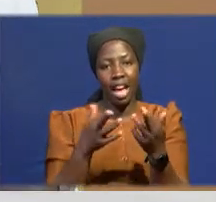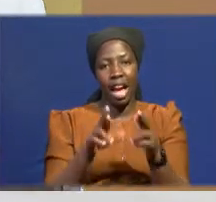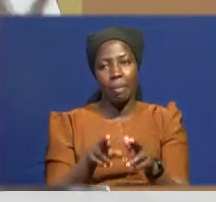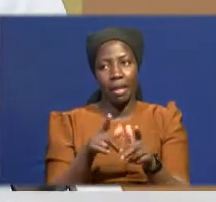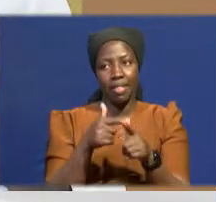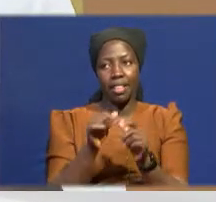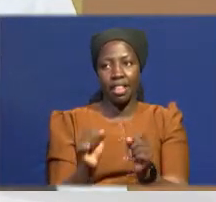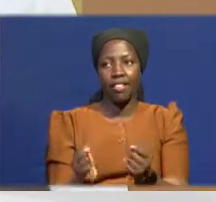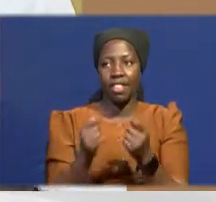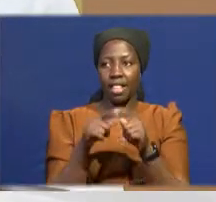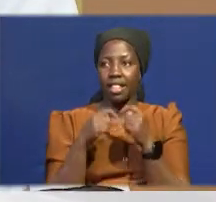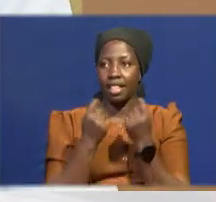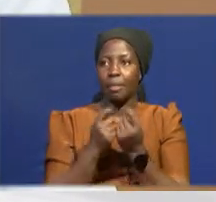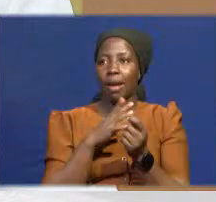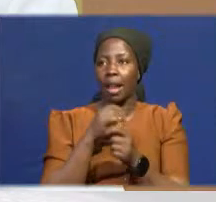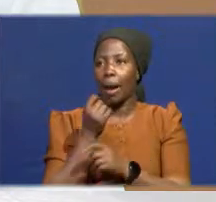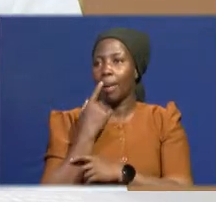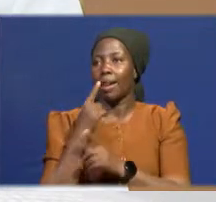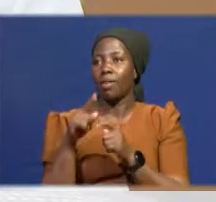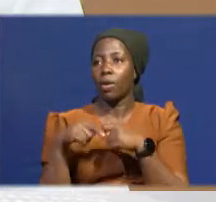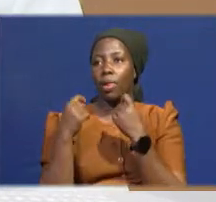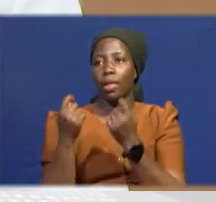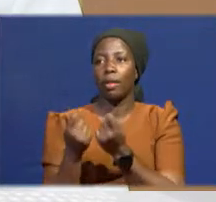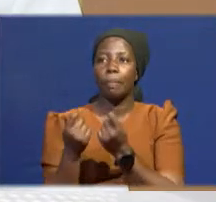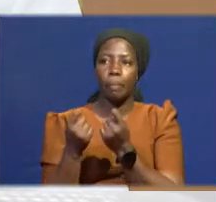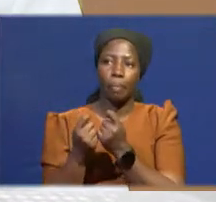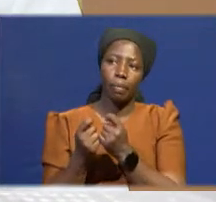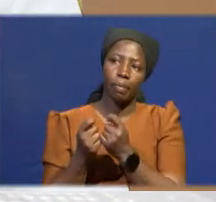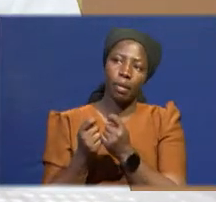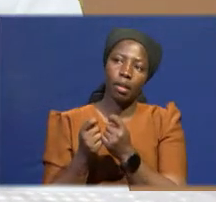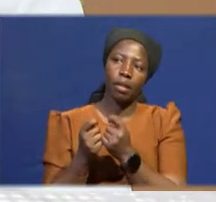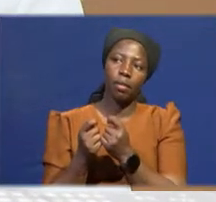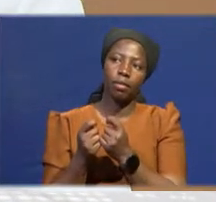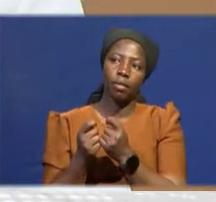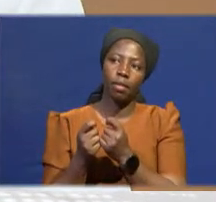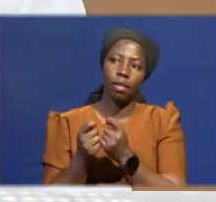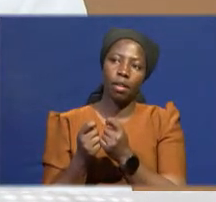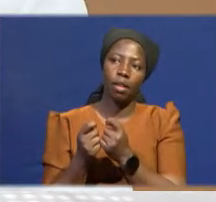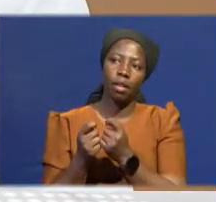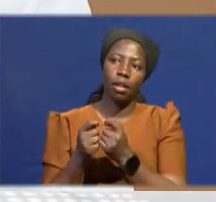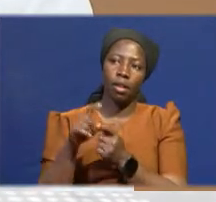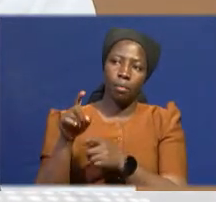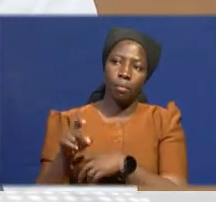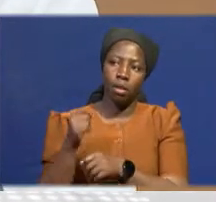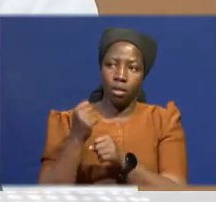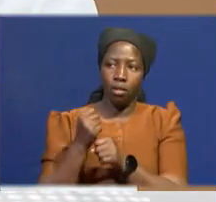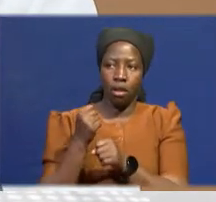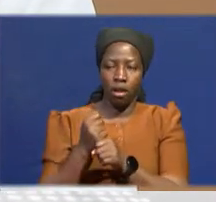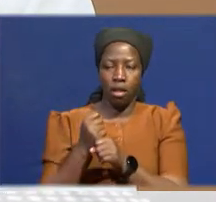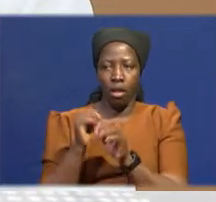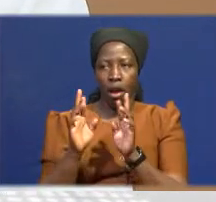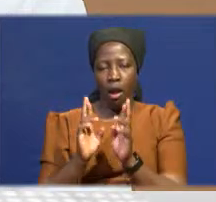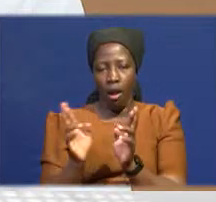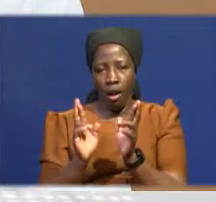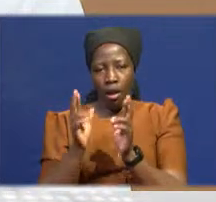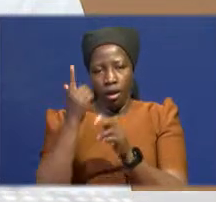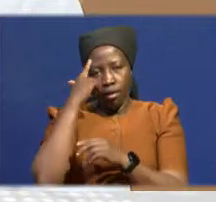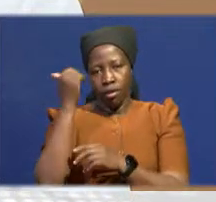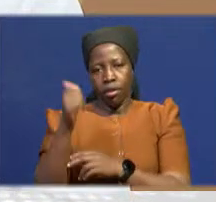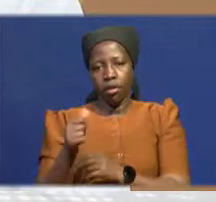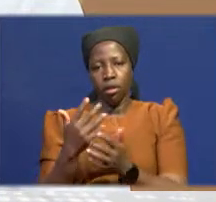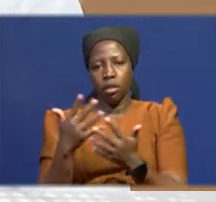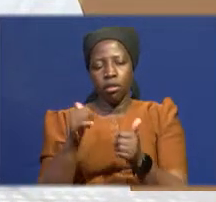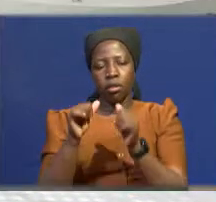team and the medical team, now they are... Yeah. How they have to work. Prepared, yeah. For anything eventuality,